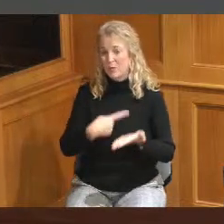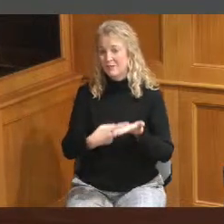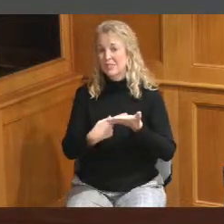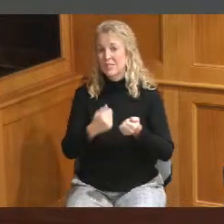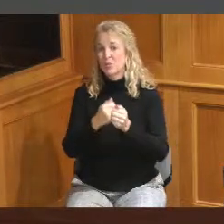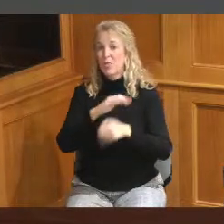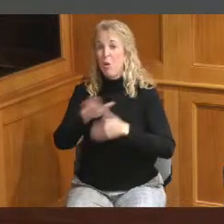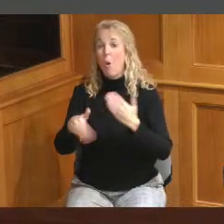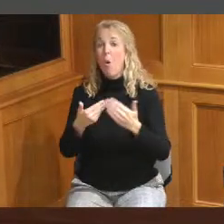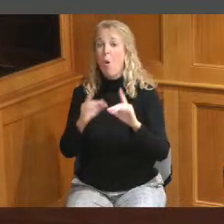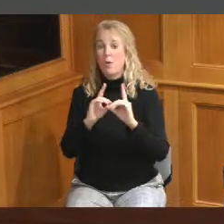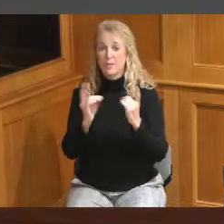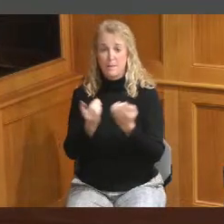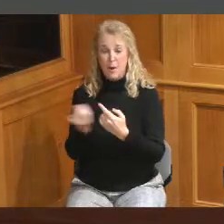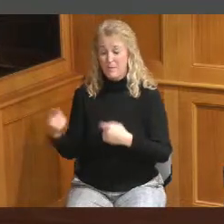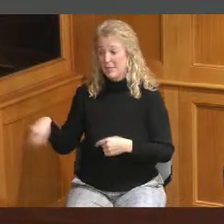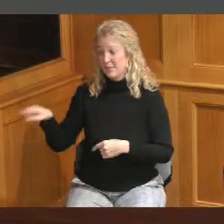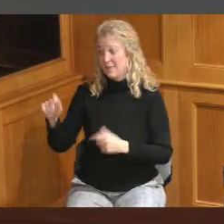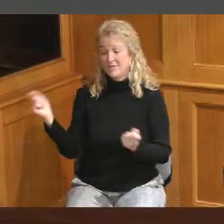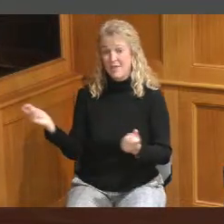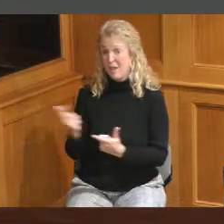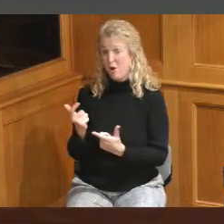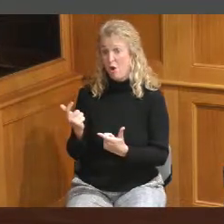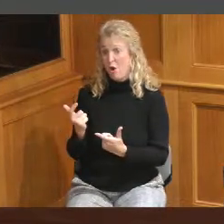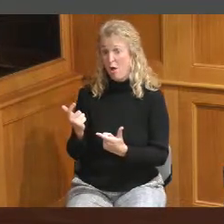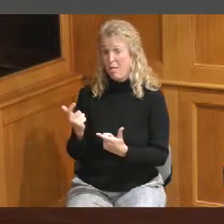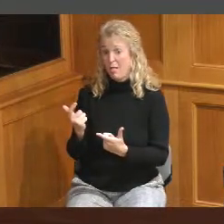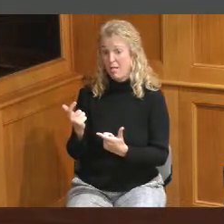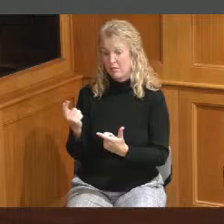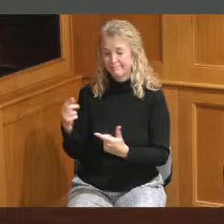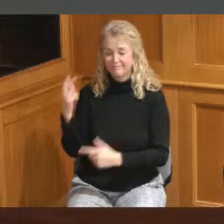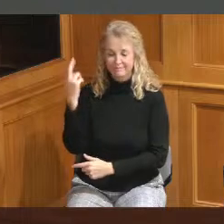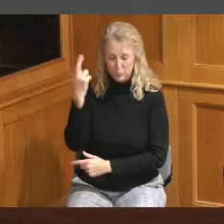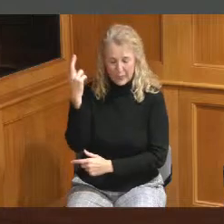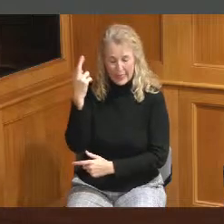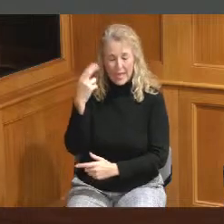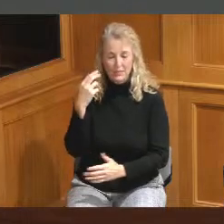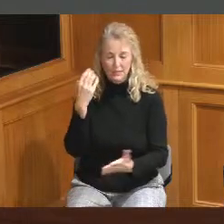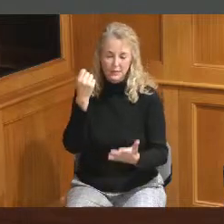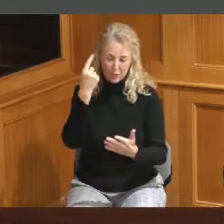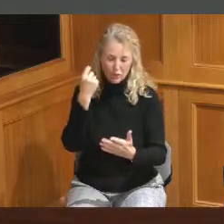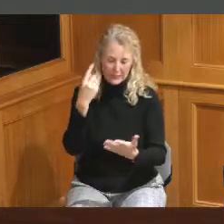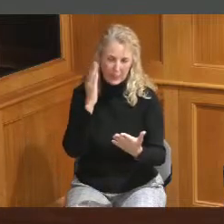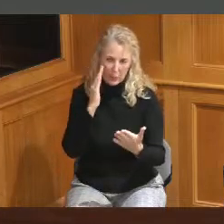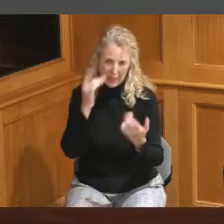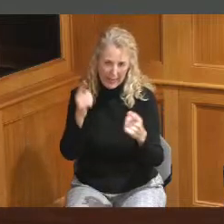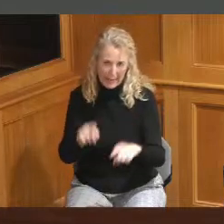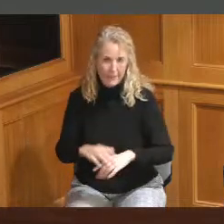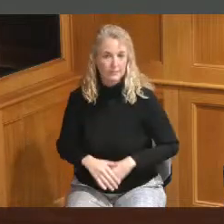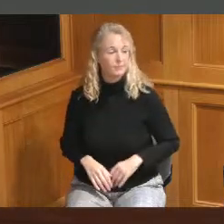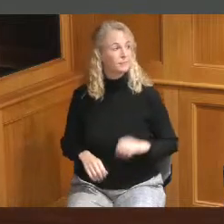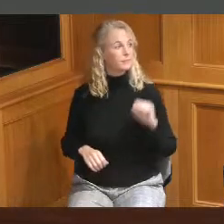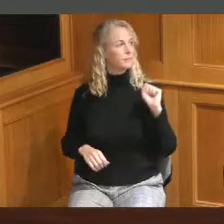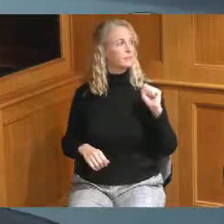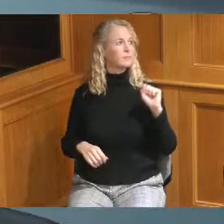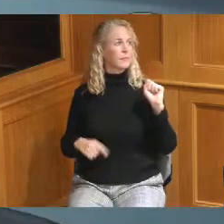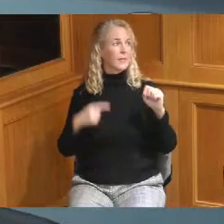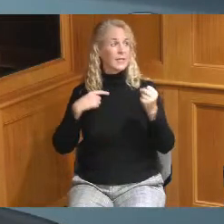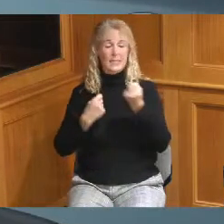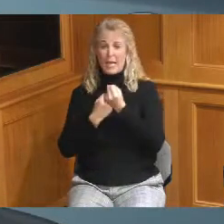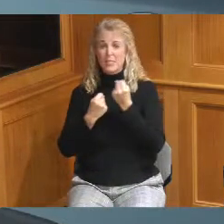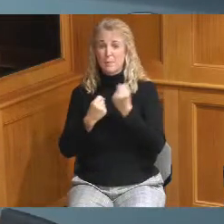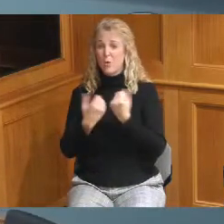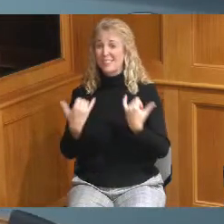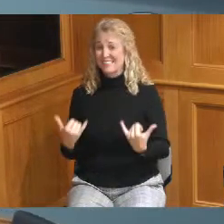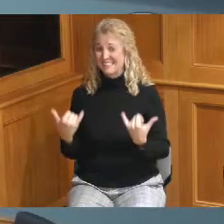departments, and they've all been upfront about the fact that that's something that they realize, recognize, and support. So, yeah, I will support this